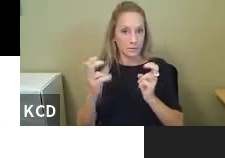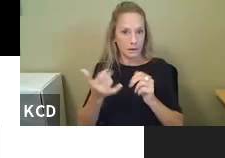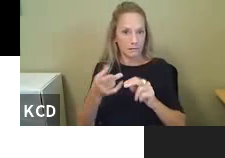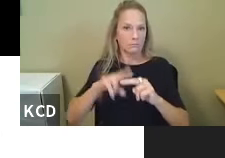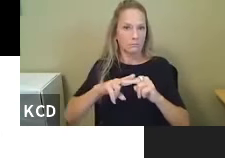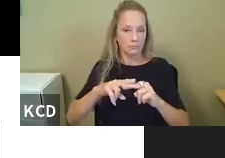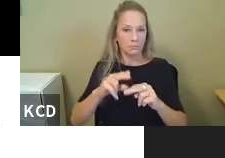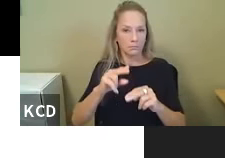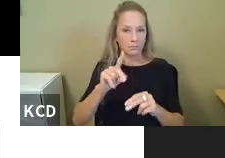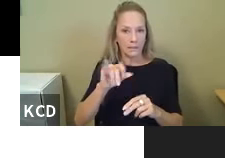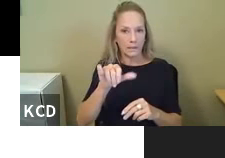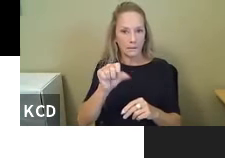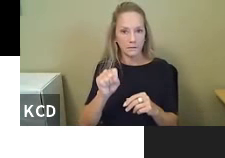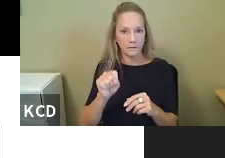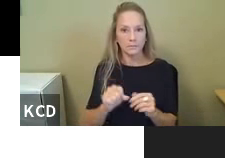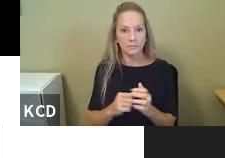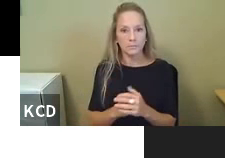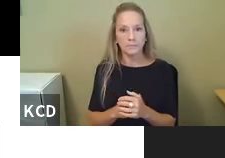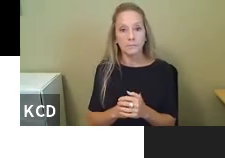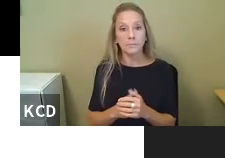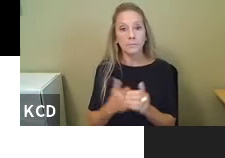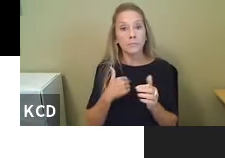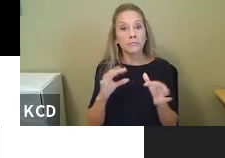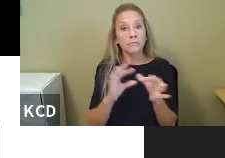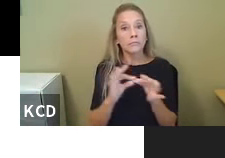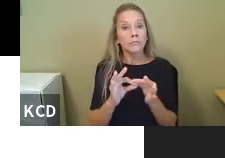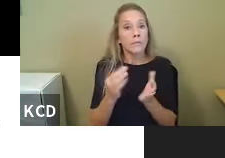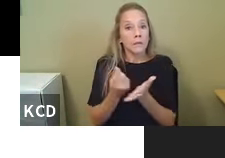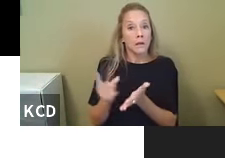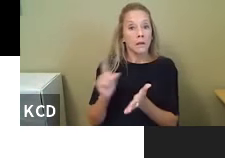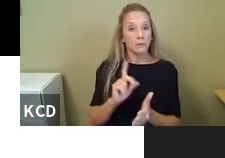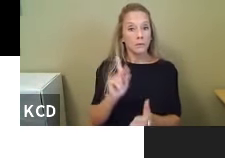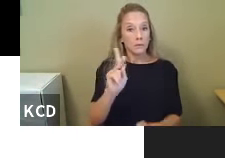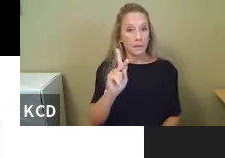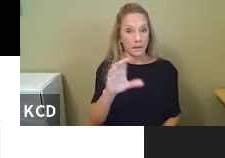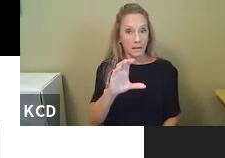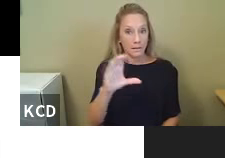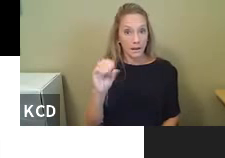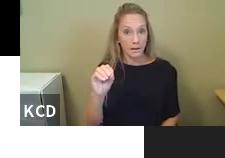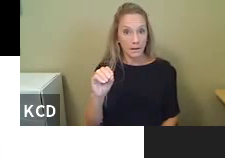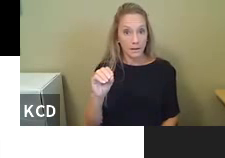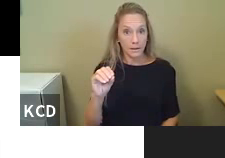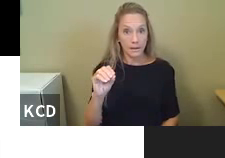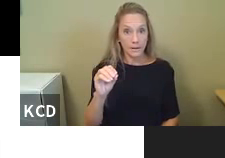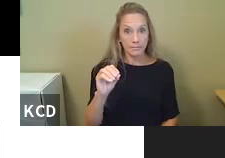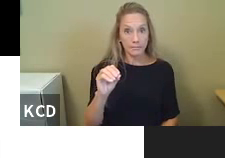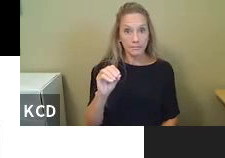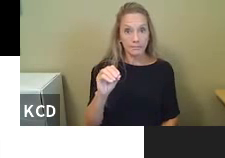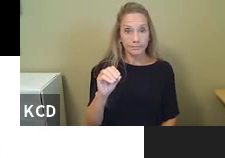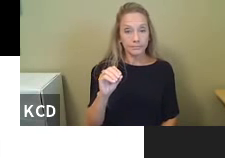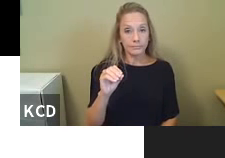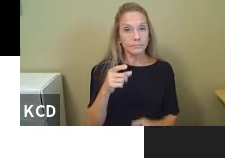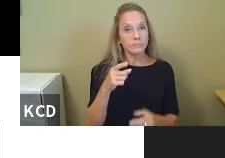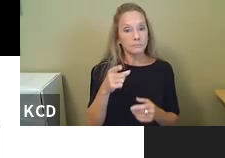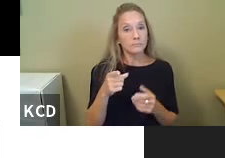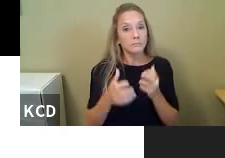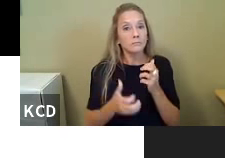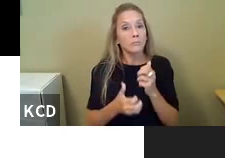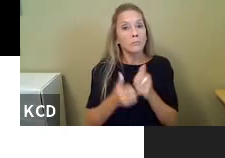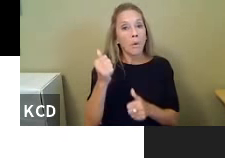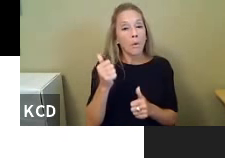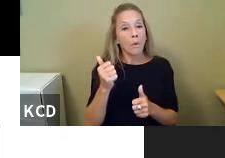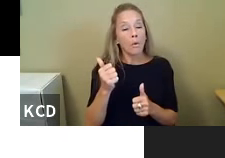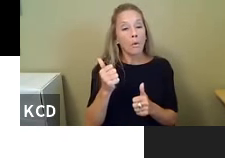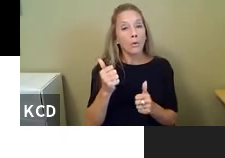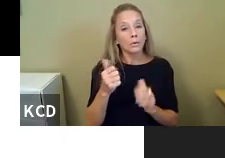So I had pointed out last week that Knox County had its most cases diagnosed in a